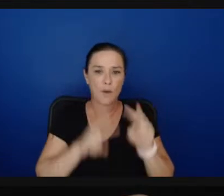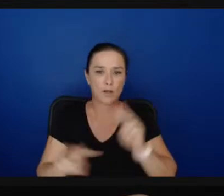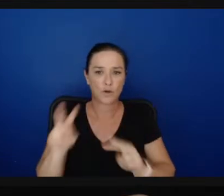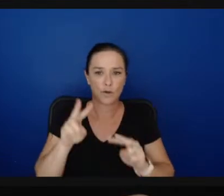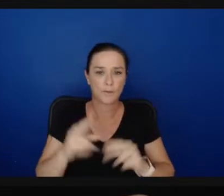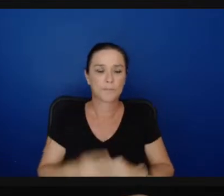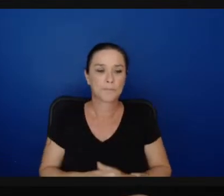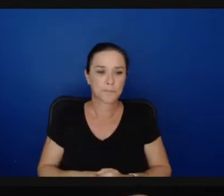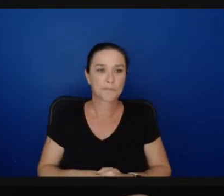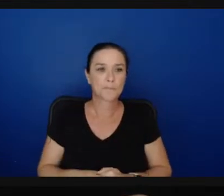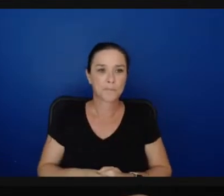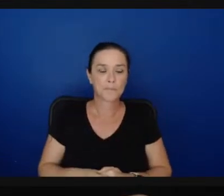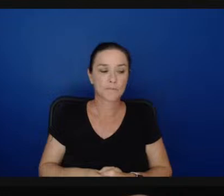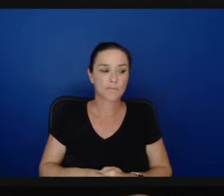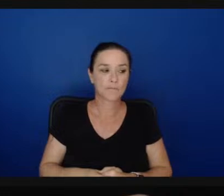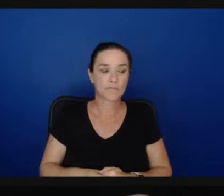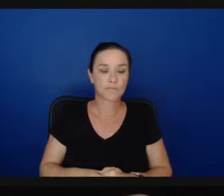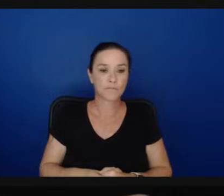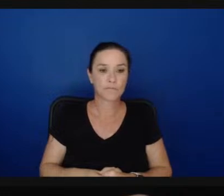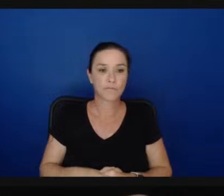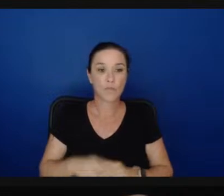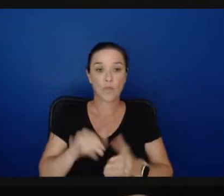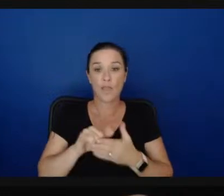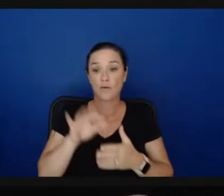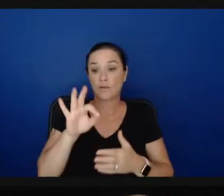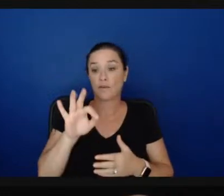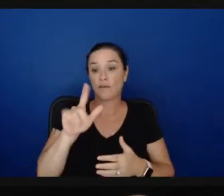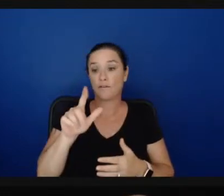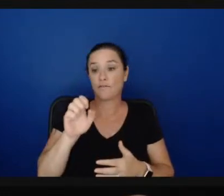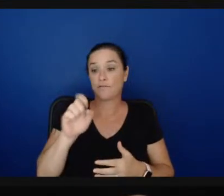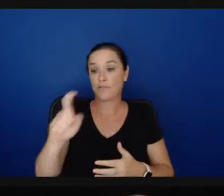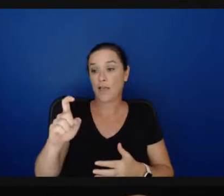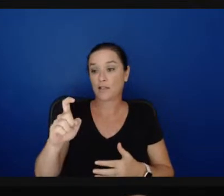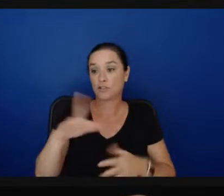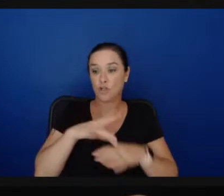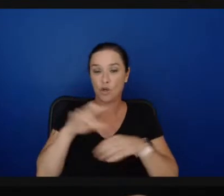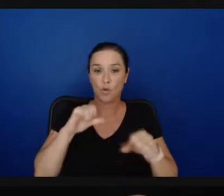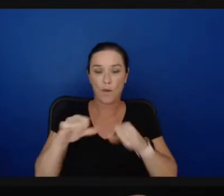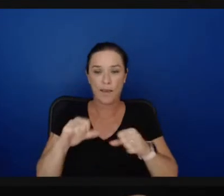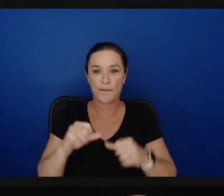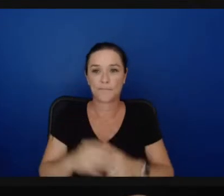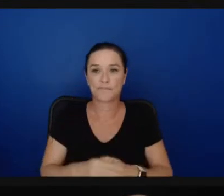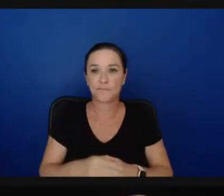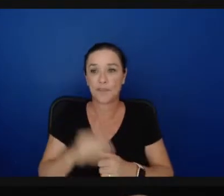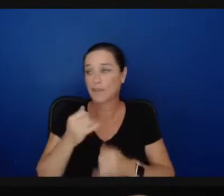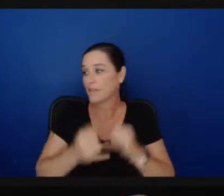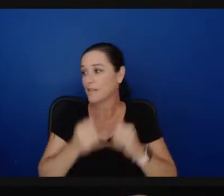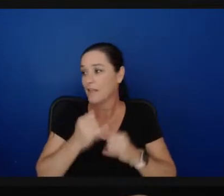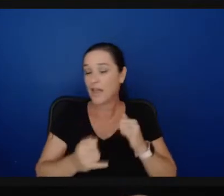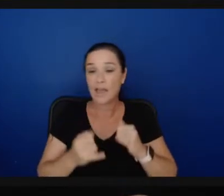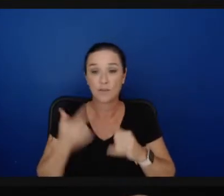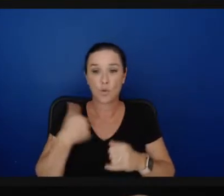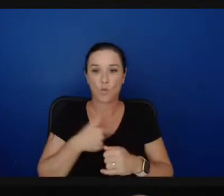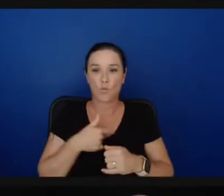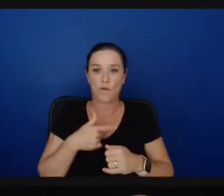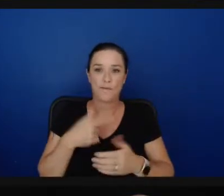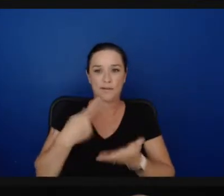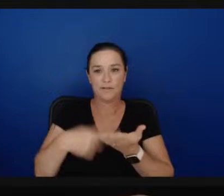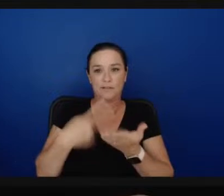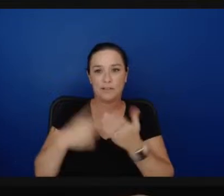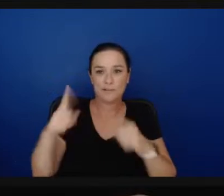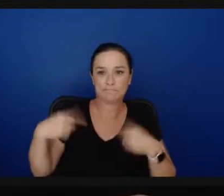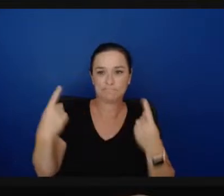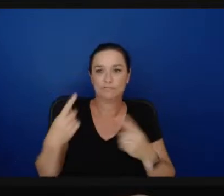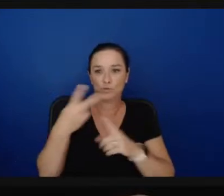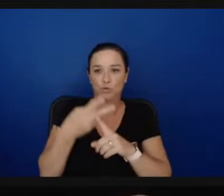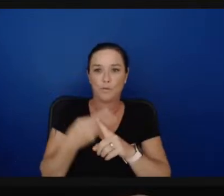So that was the flex earthquake. And the last set of earthquakes is what we've been talking about for 2 months now,